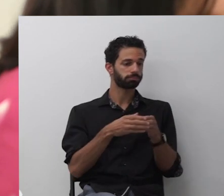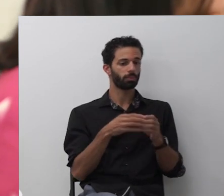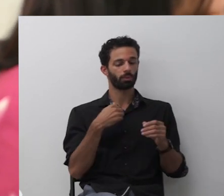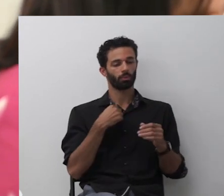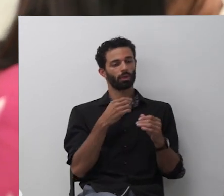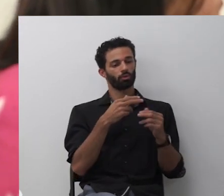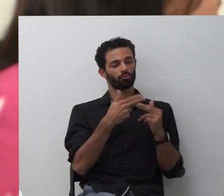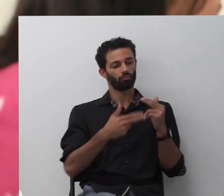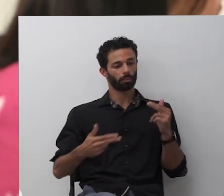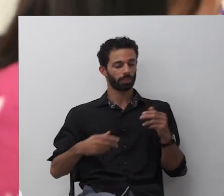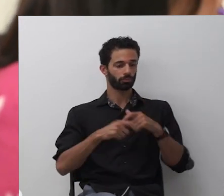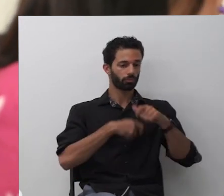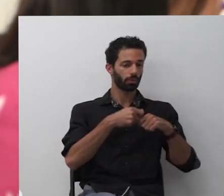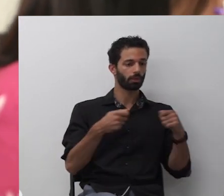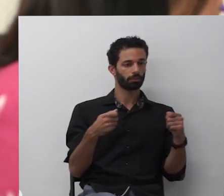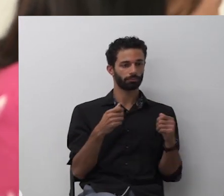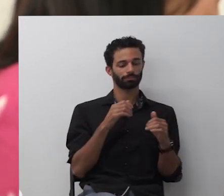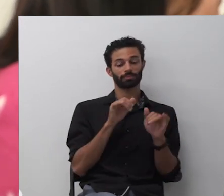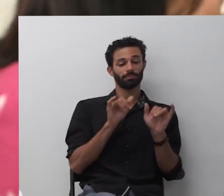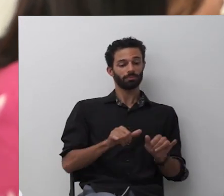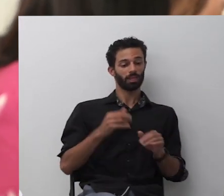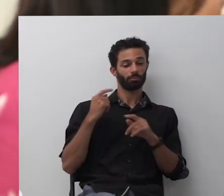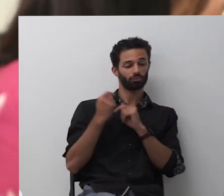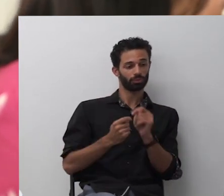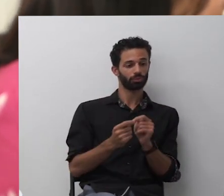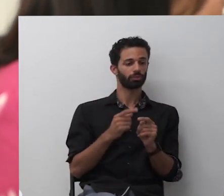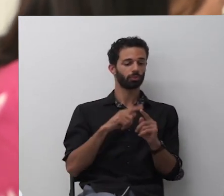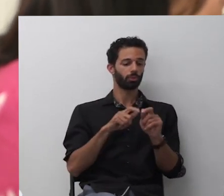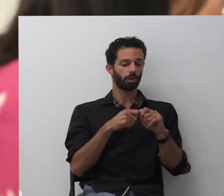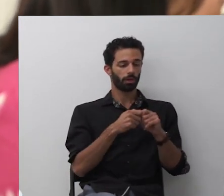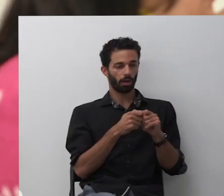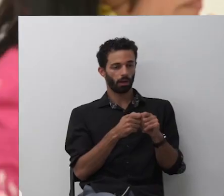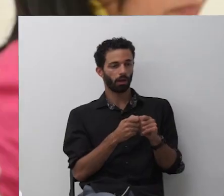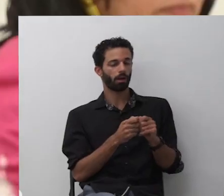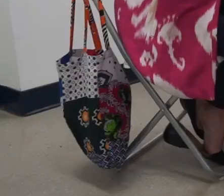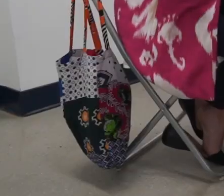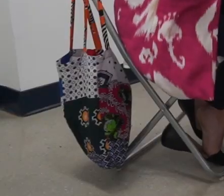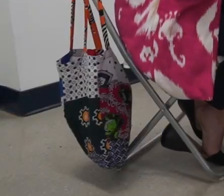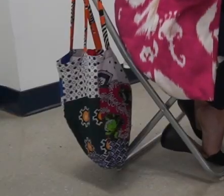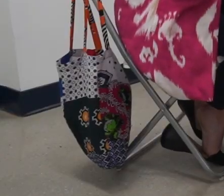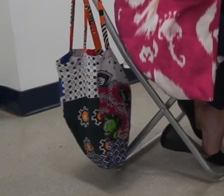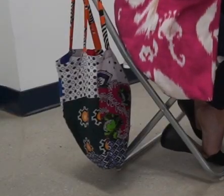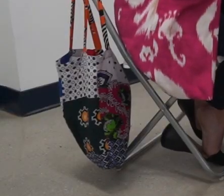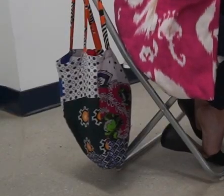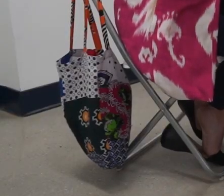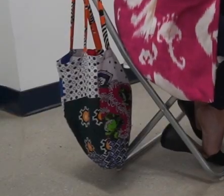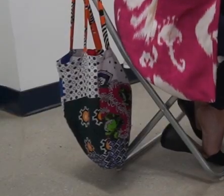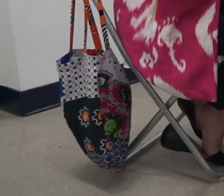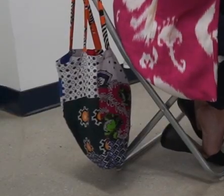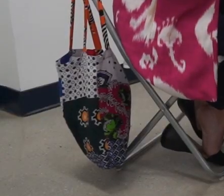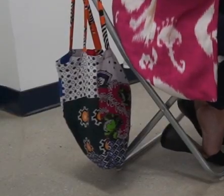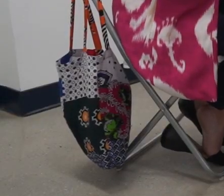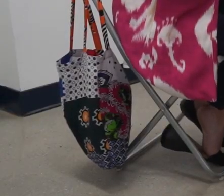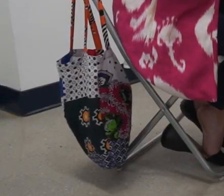drawing from rituals from Korea of untying your grief, untying your rage, and also a lot of expelling using our